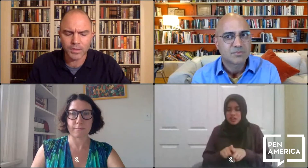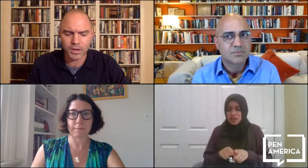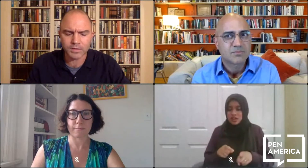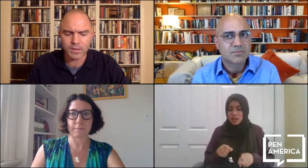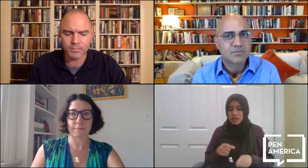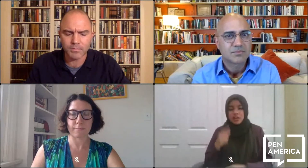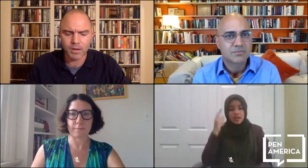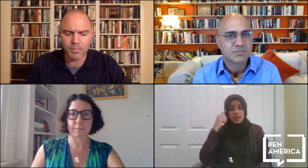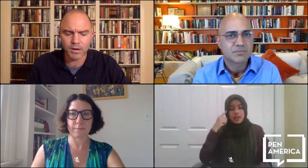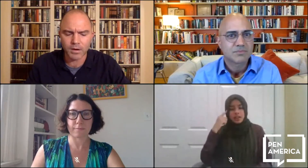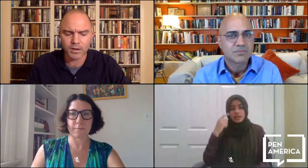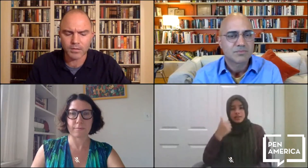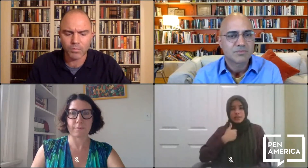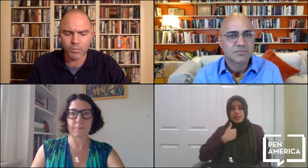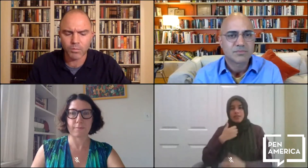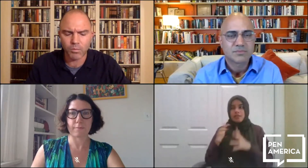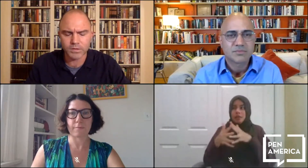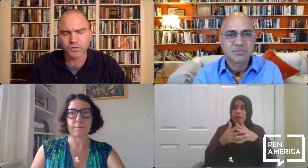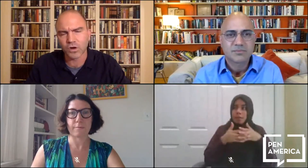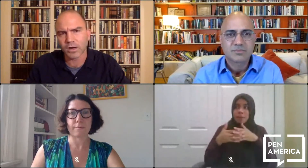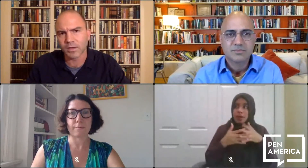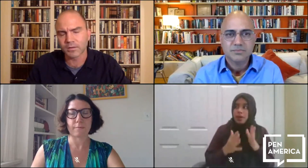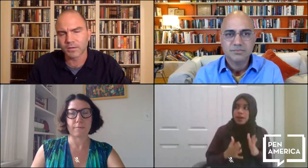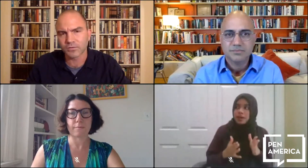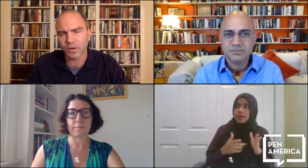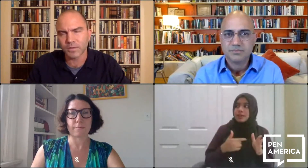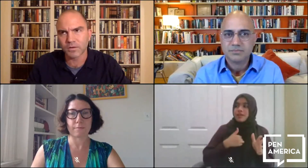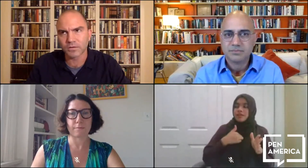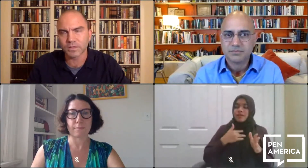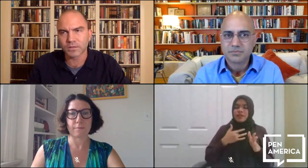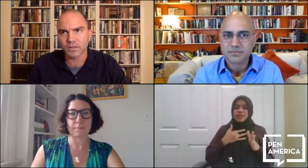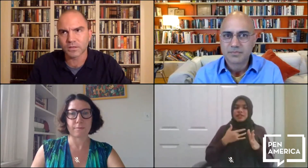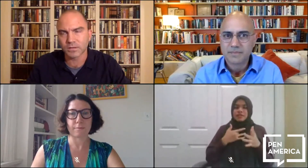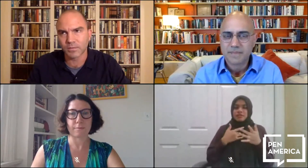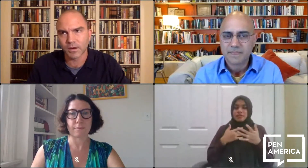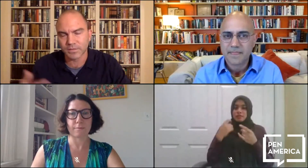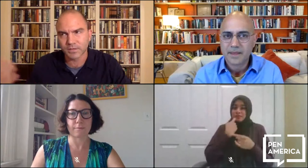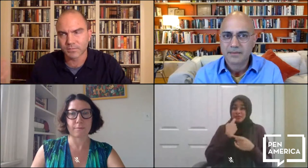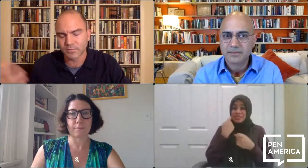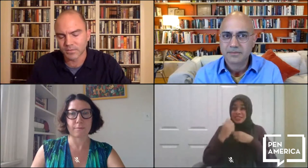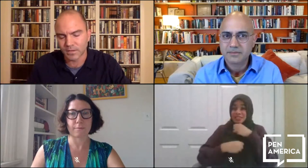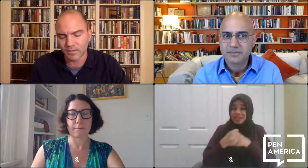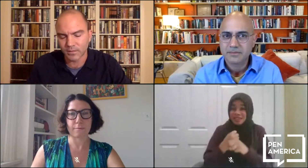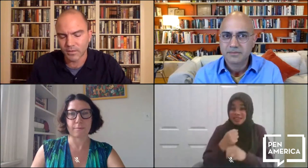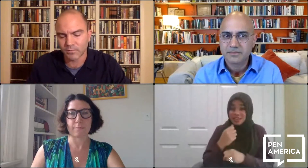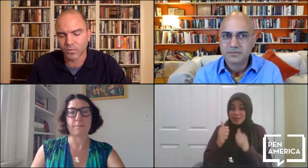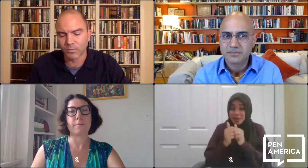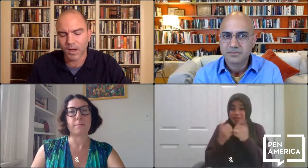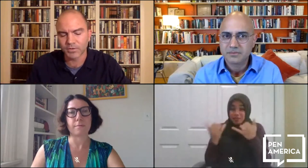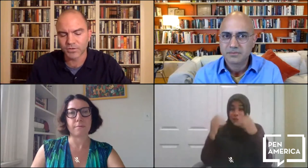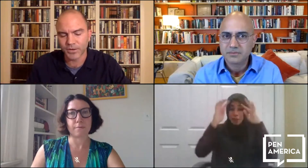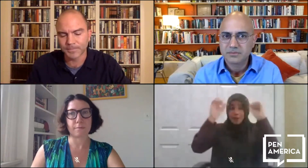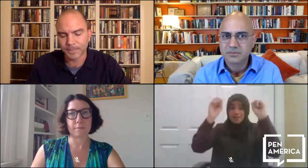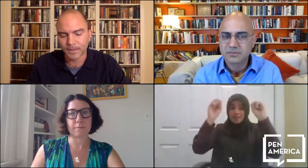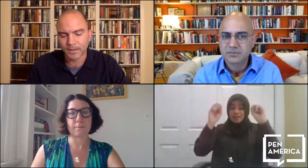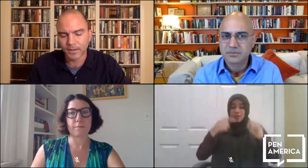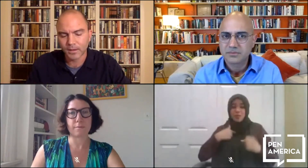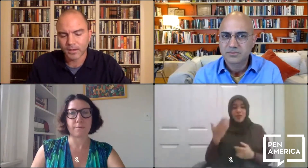I think as an American, what's so jarring to me in the Trump years, as someone obviously who was on the full Obama